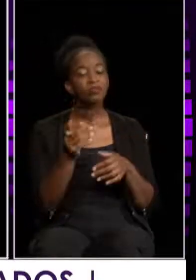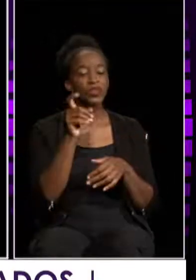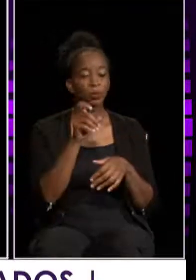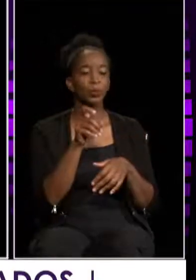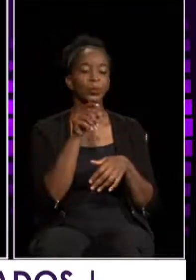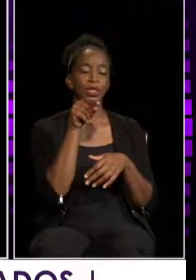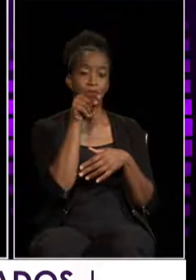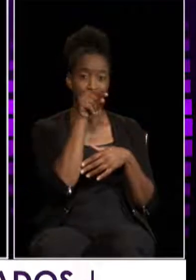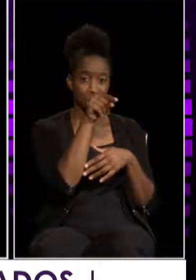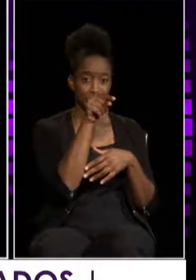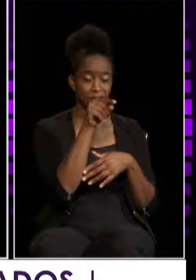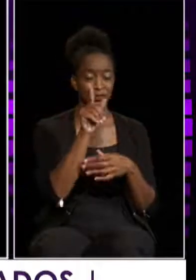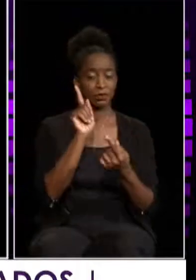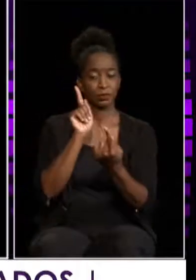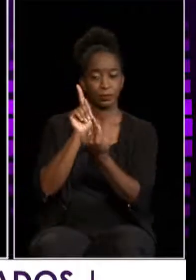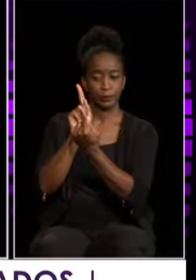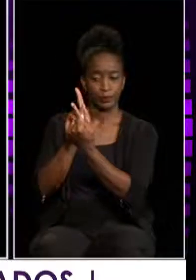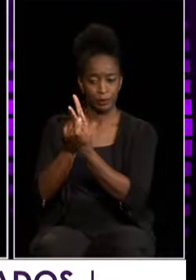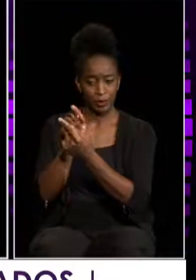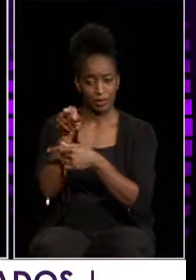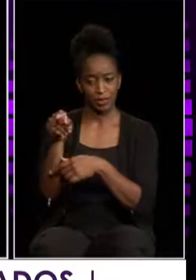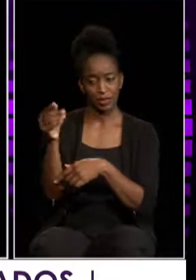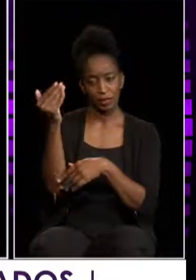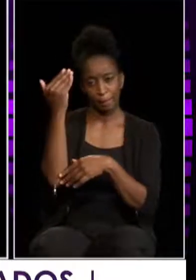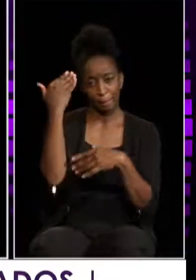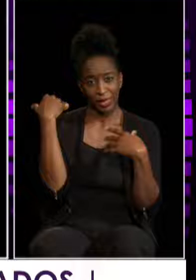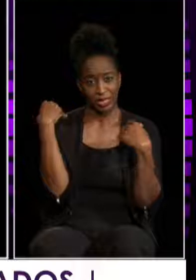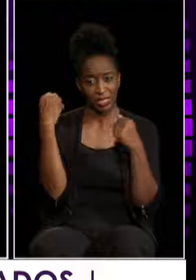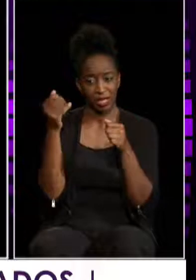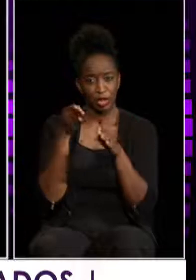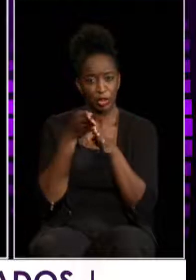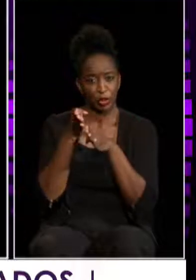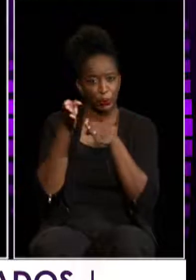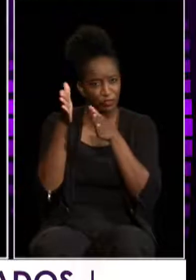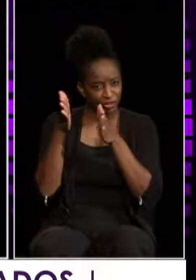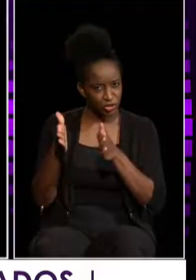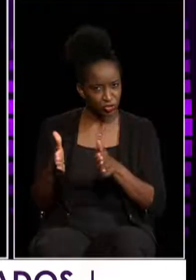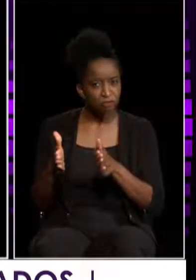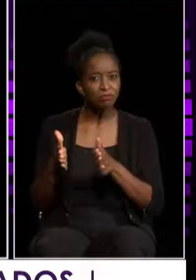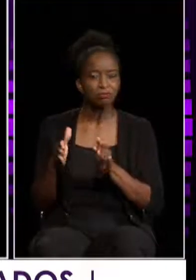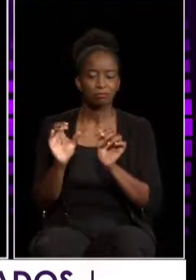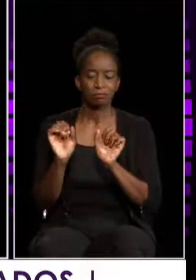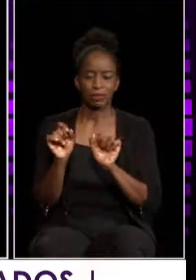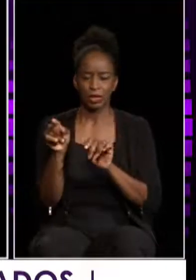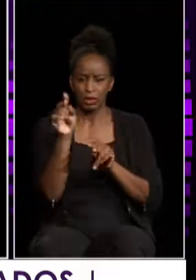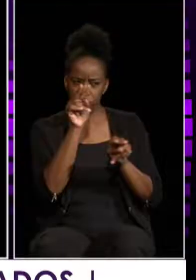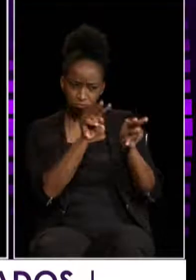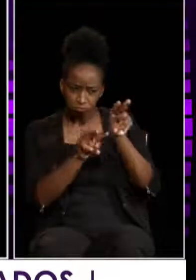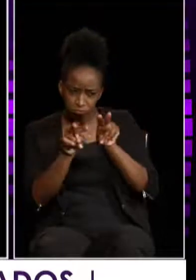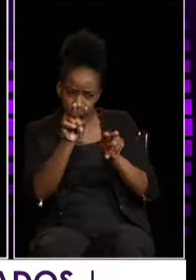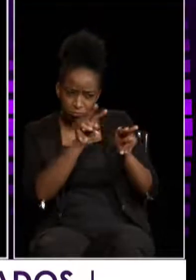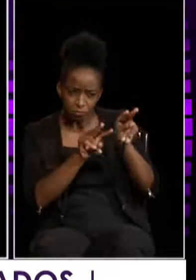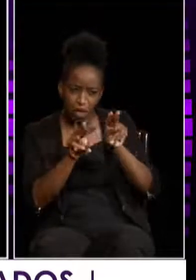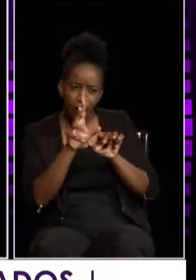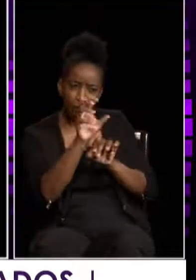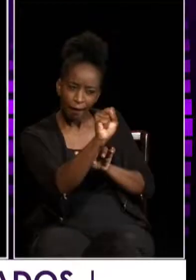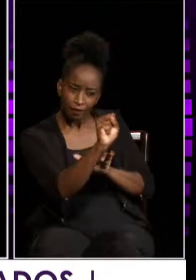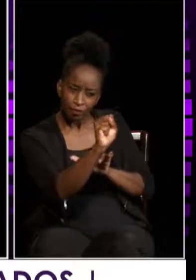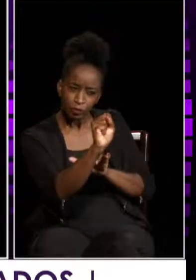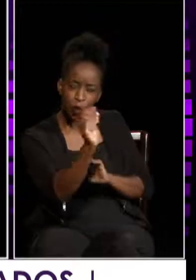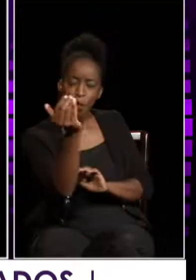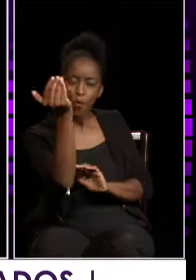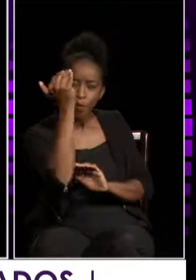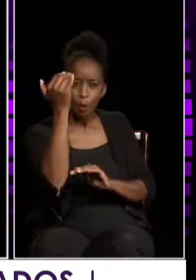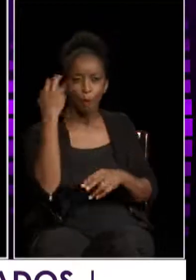health professional would be able to assist with, be able to identify, and even help diagnose. Thank